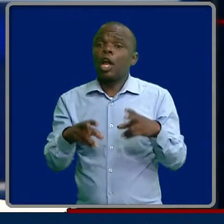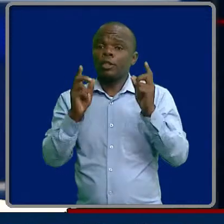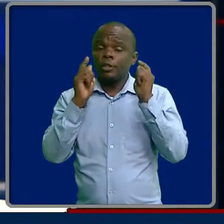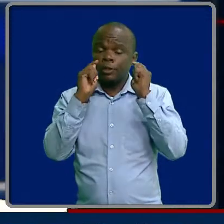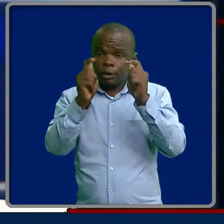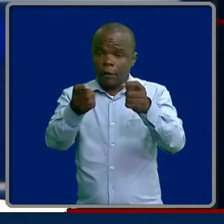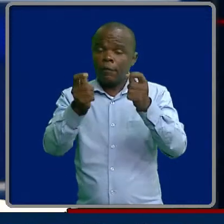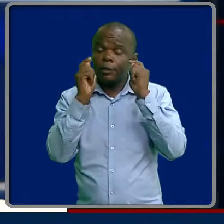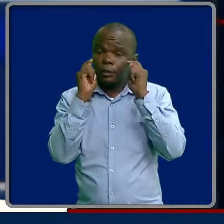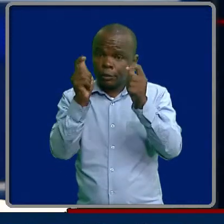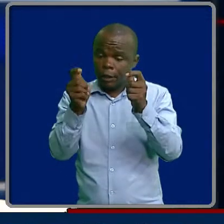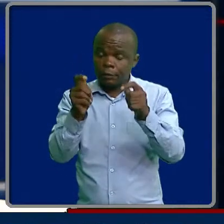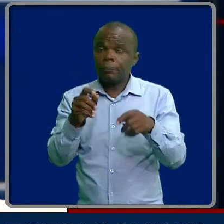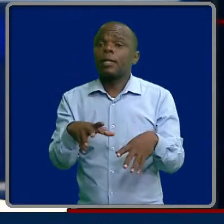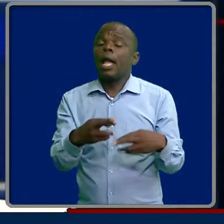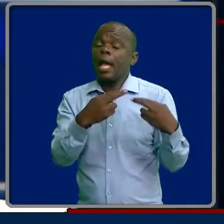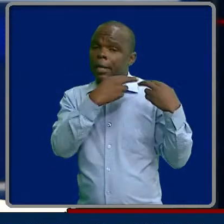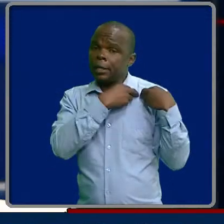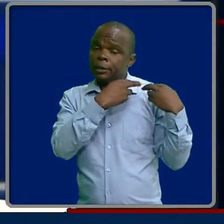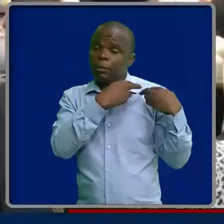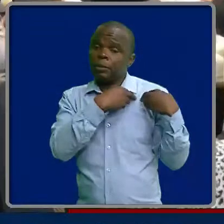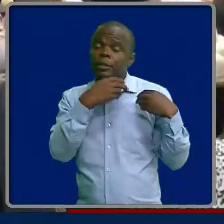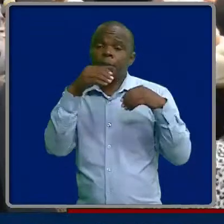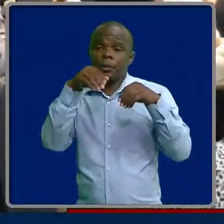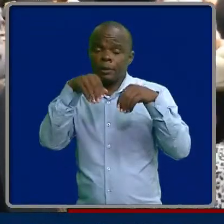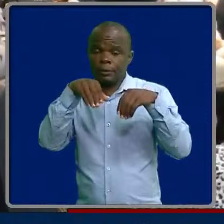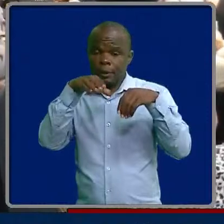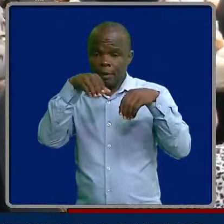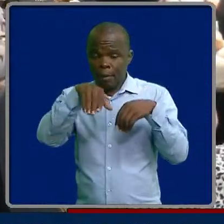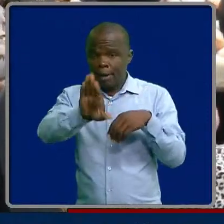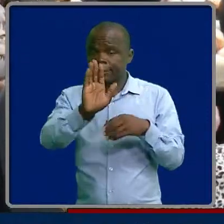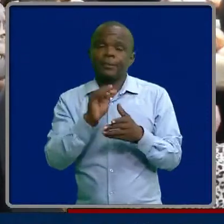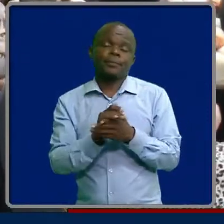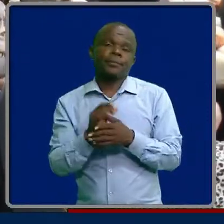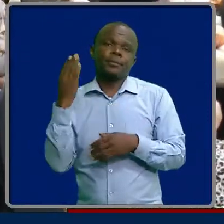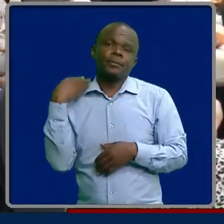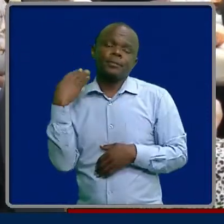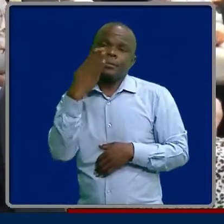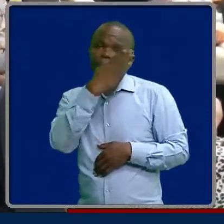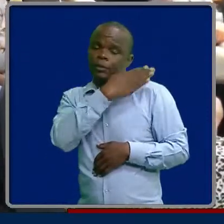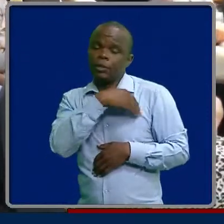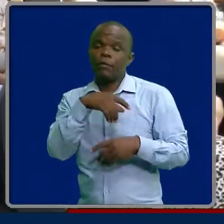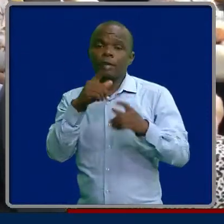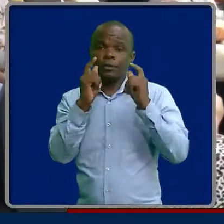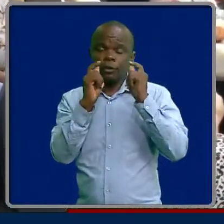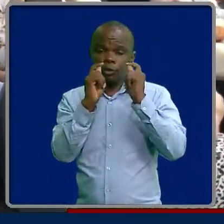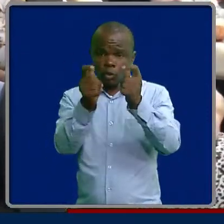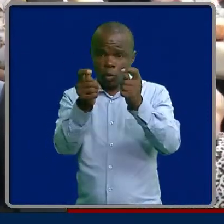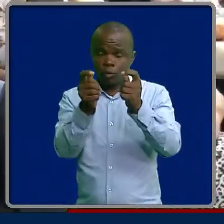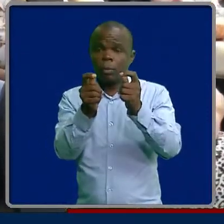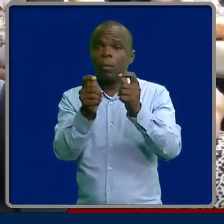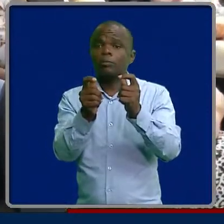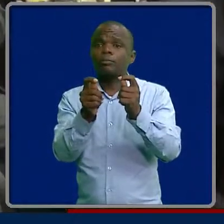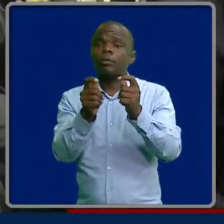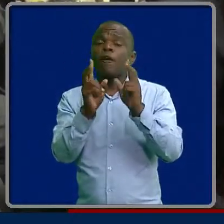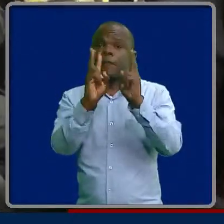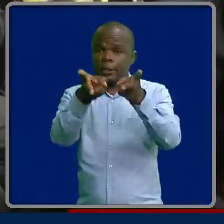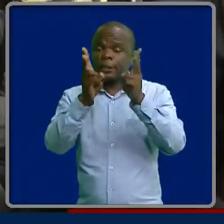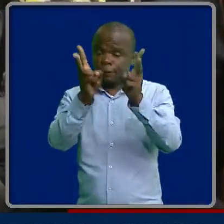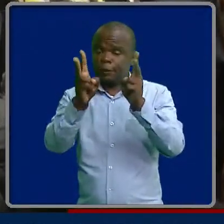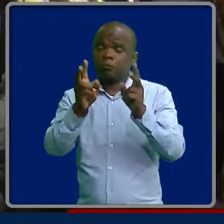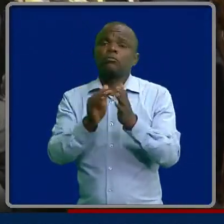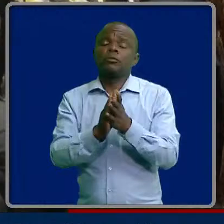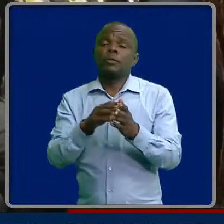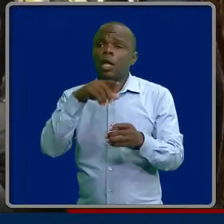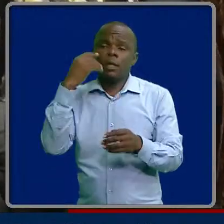Pikes Peak Hotel and the Town Council. The Minister for Tourism, Honorable Janice Melane, has encouraged the Mswati to consider using tourism to